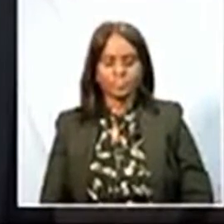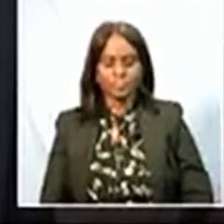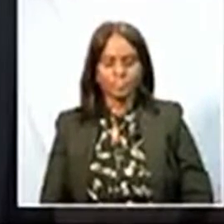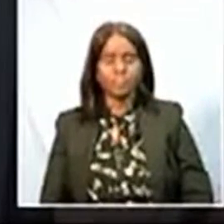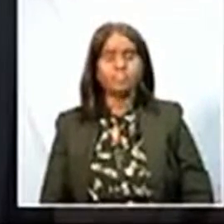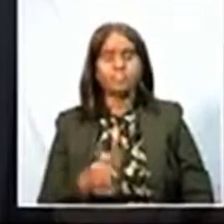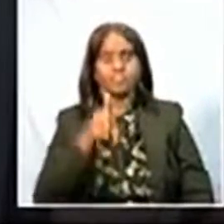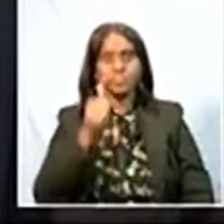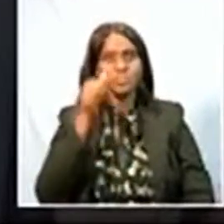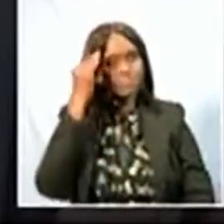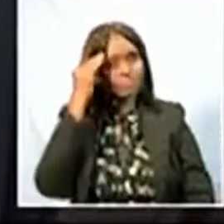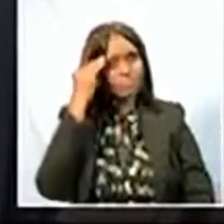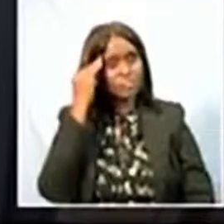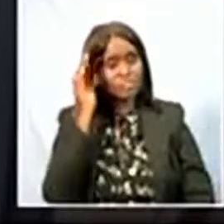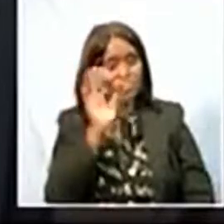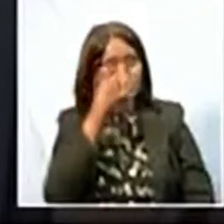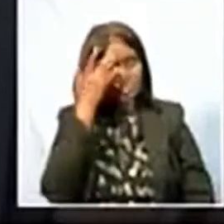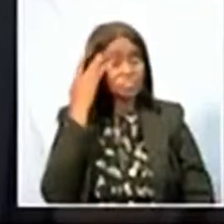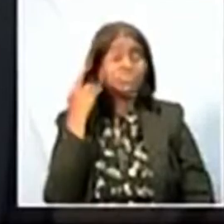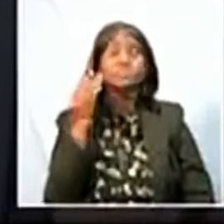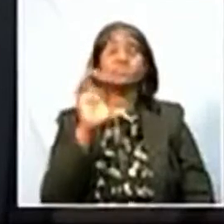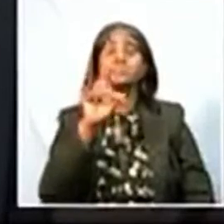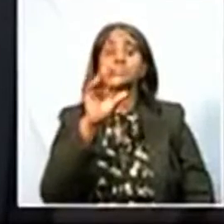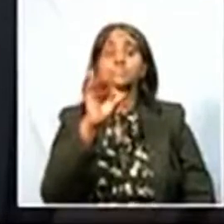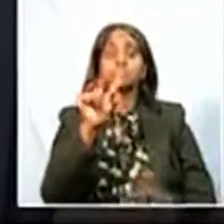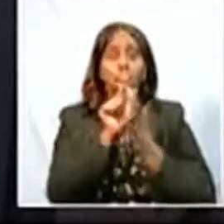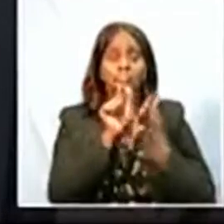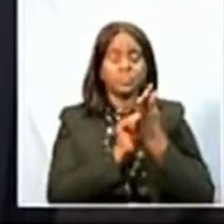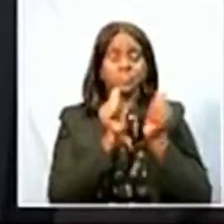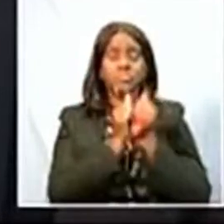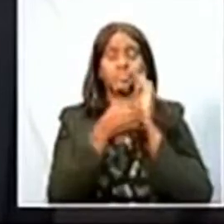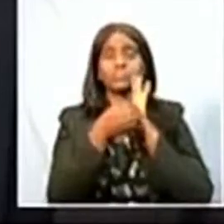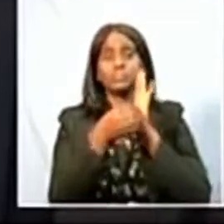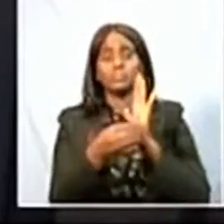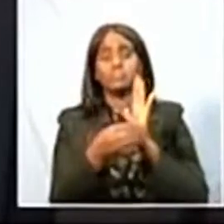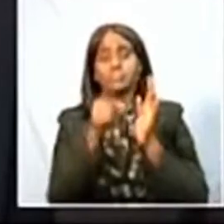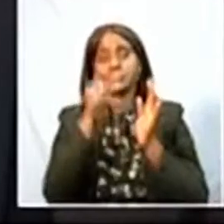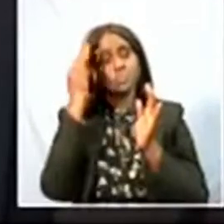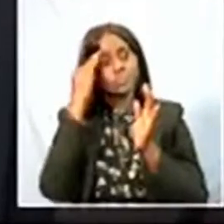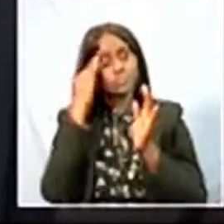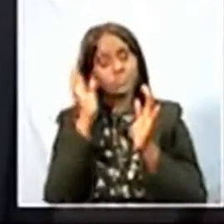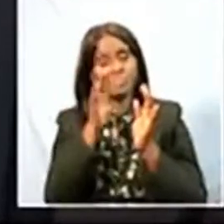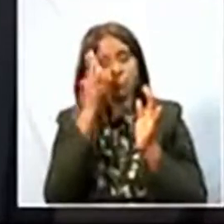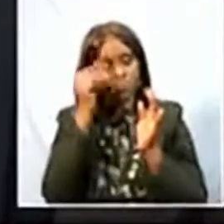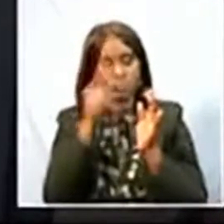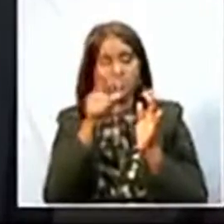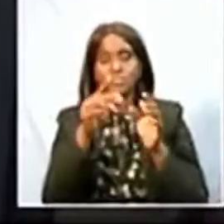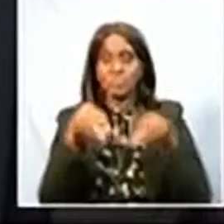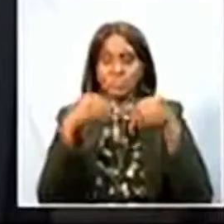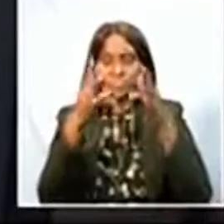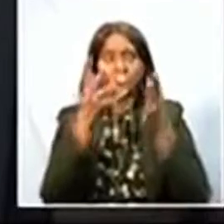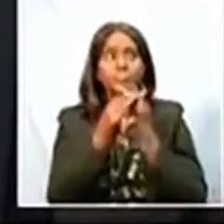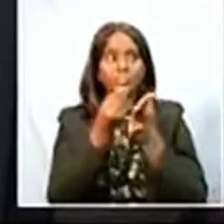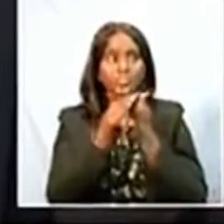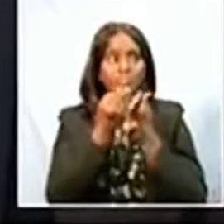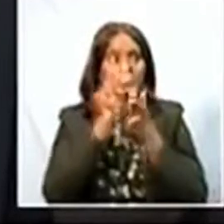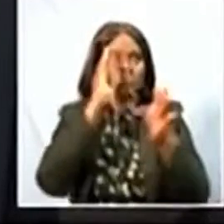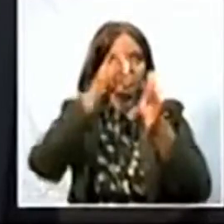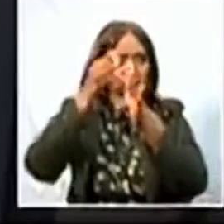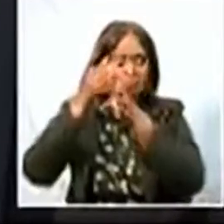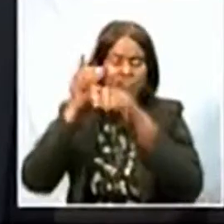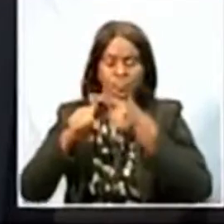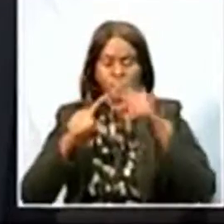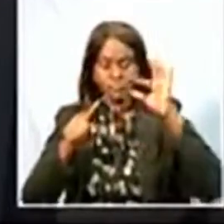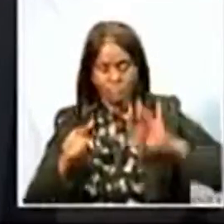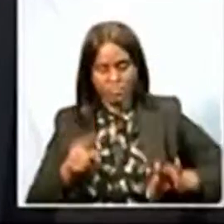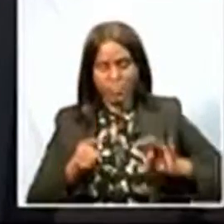Your preview to the CDF Act and the guidelines, why did you channel the funds directly to the